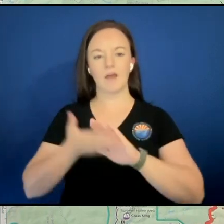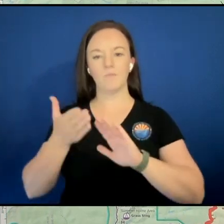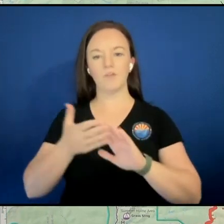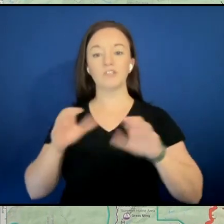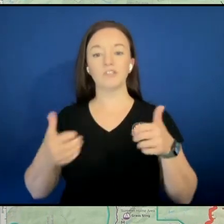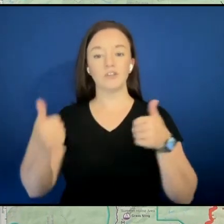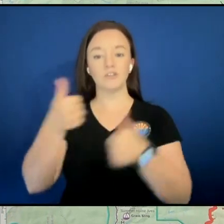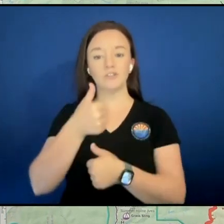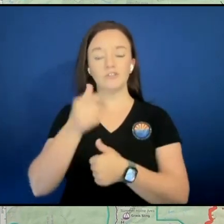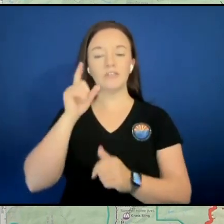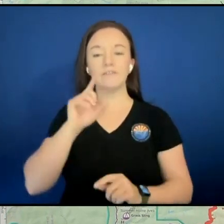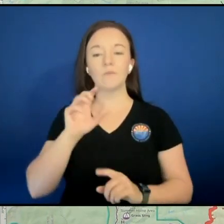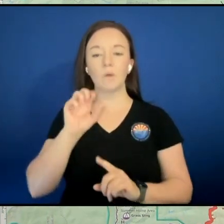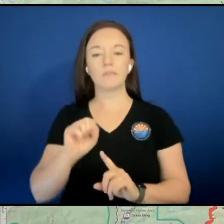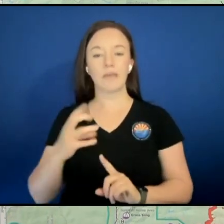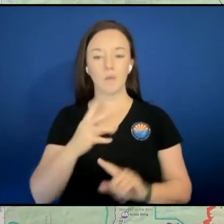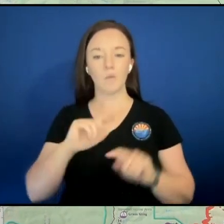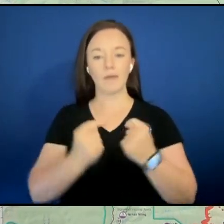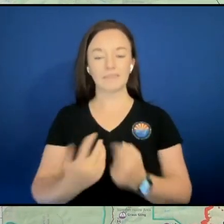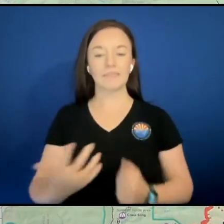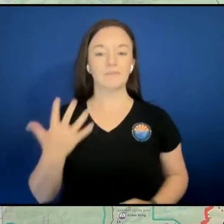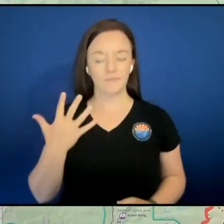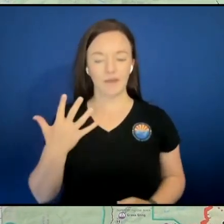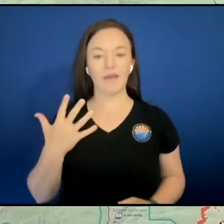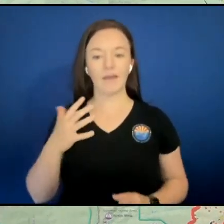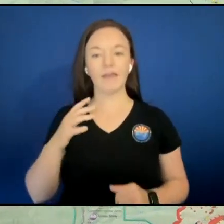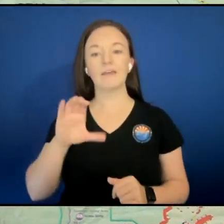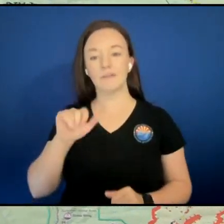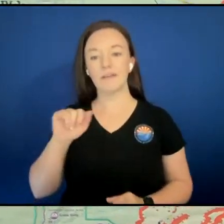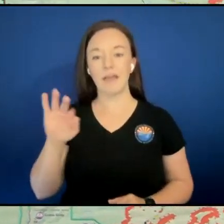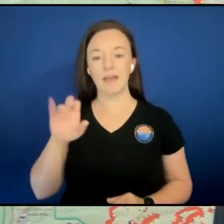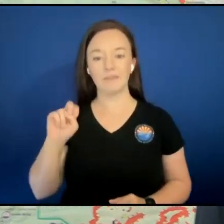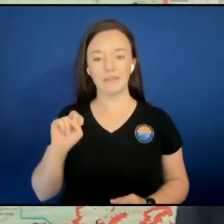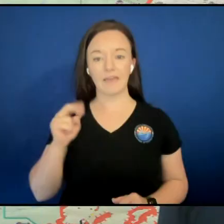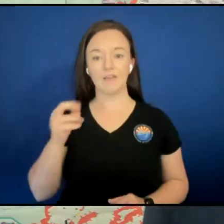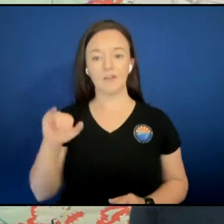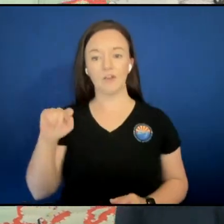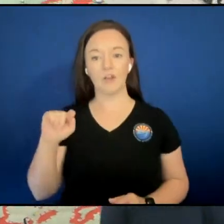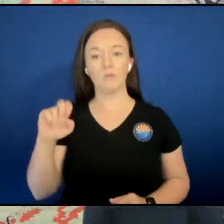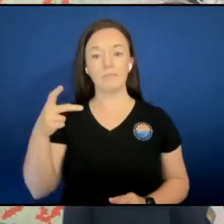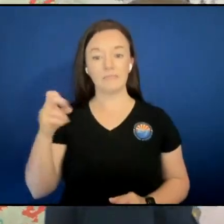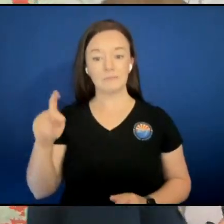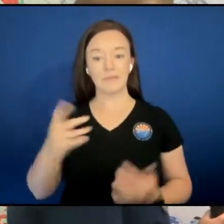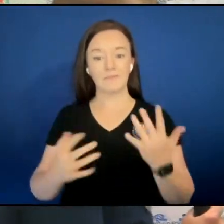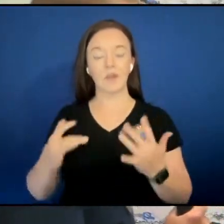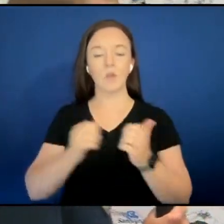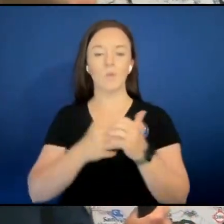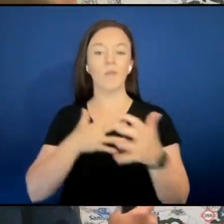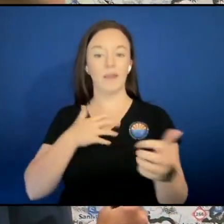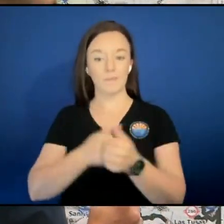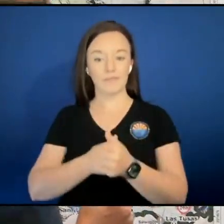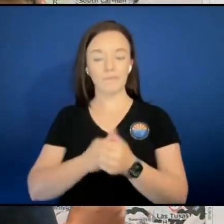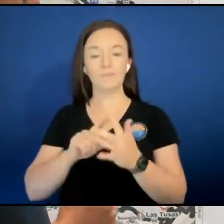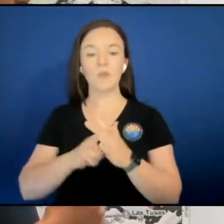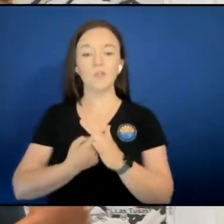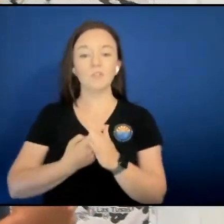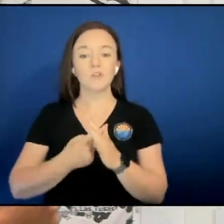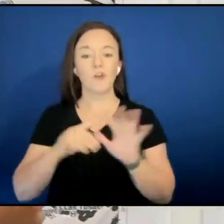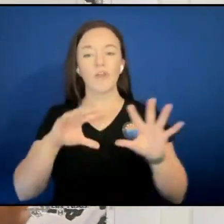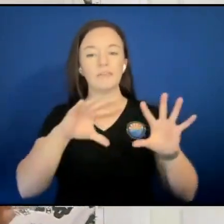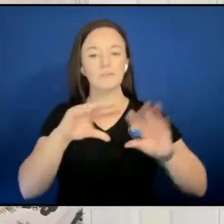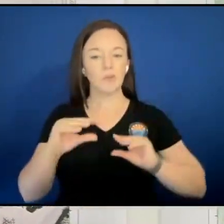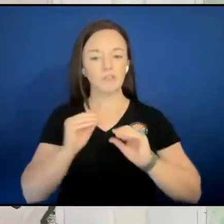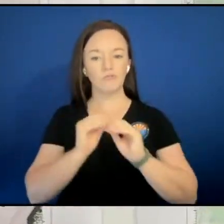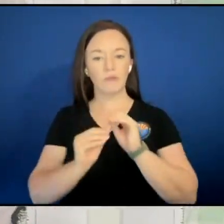an update. We'll start here on this suppression repair map. It's color-coded to indicate